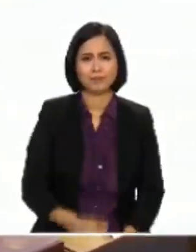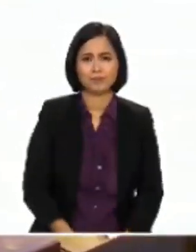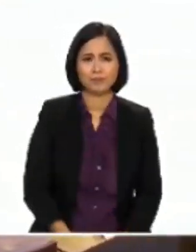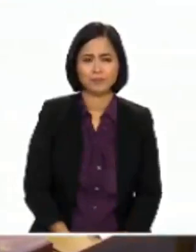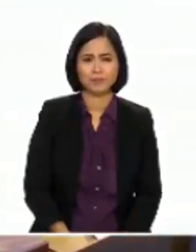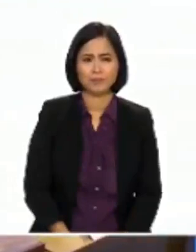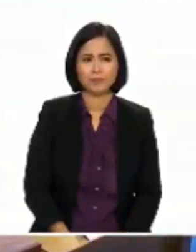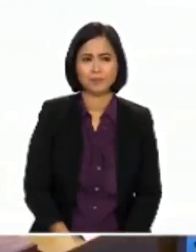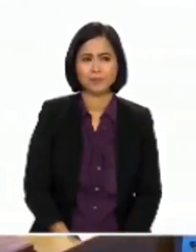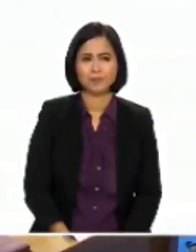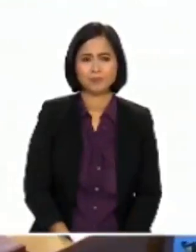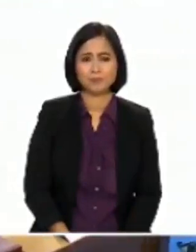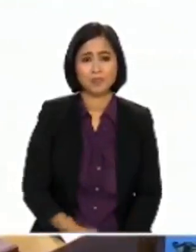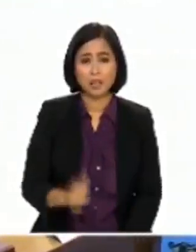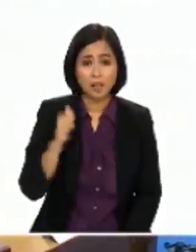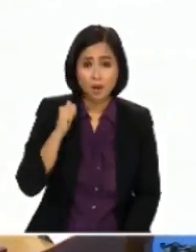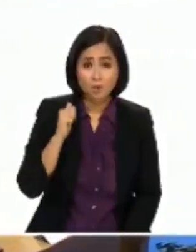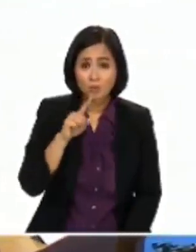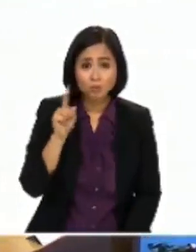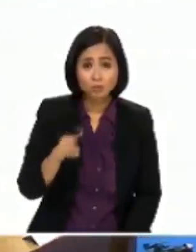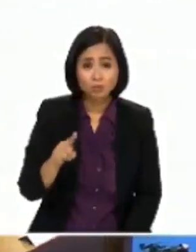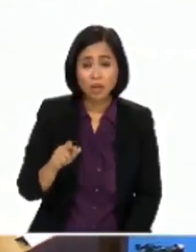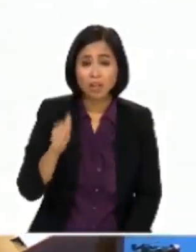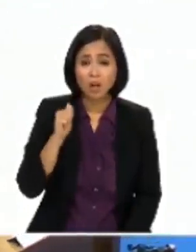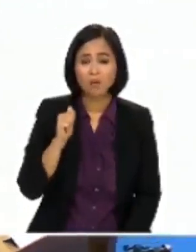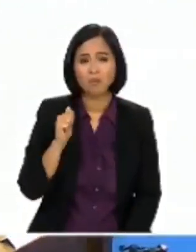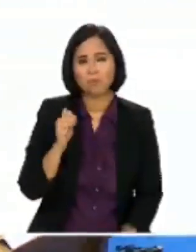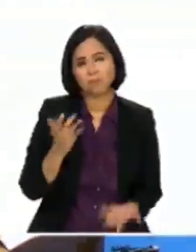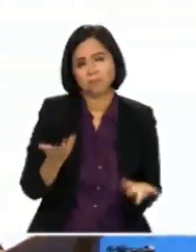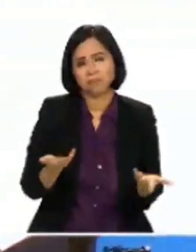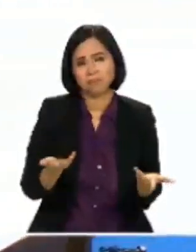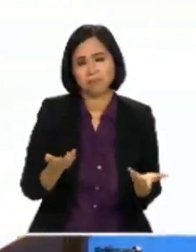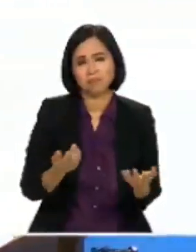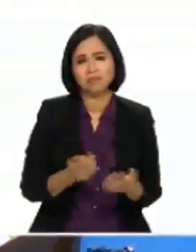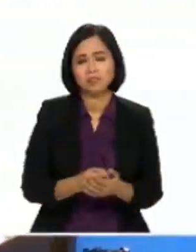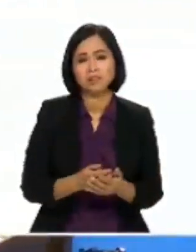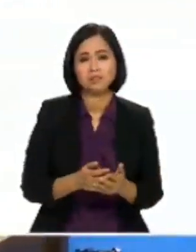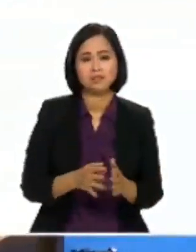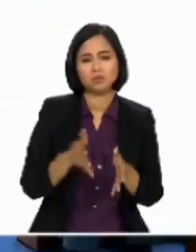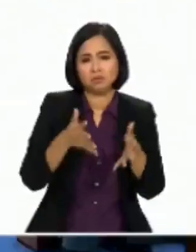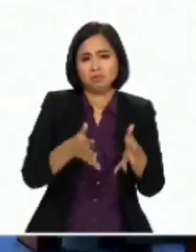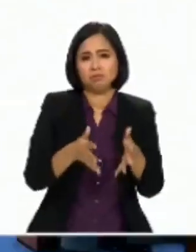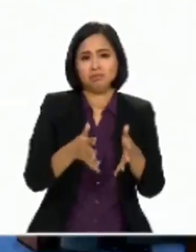eh. Ayaw ninyo? O, ayaw nila, Sir Frank. Huwag mo nalang galawin.